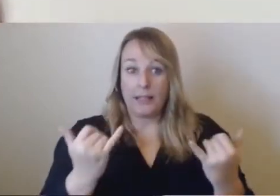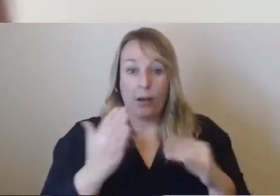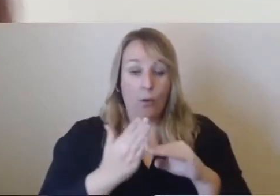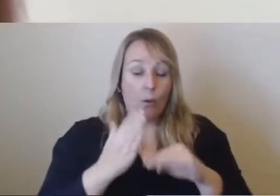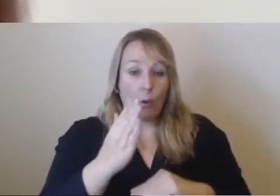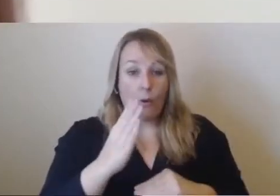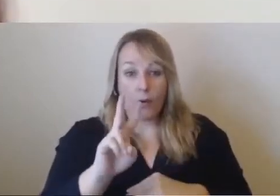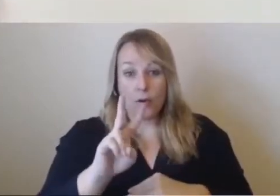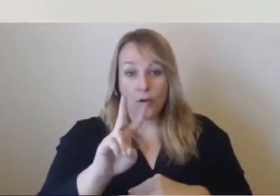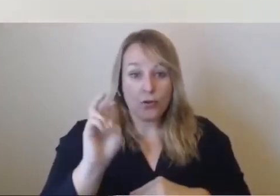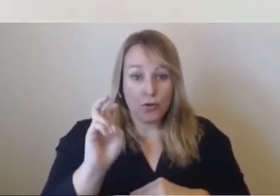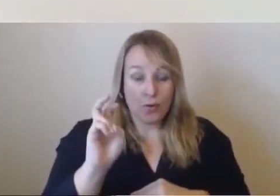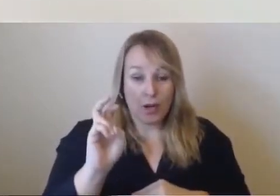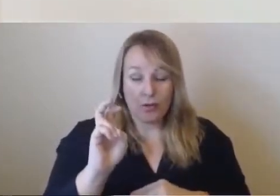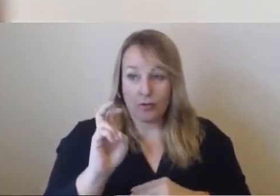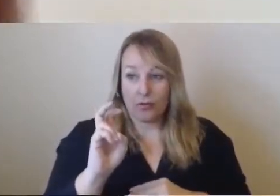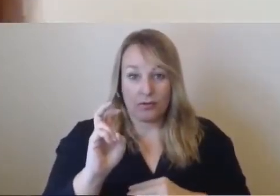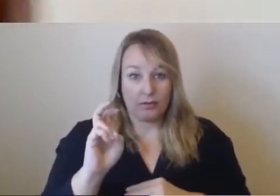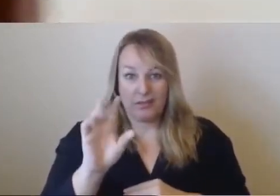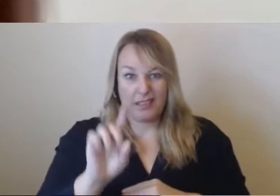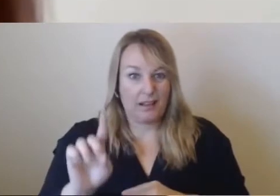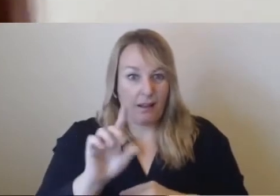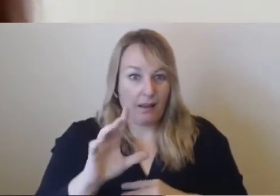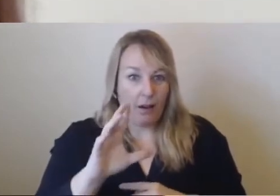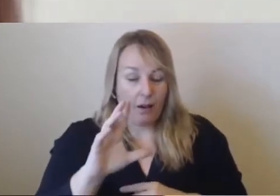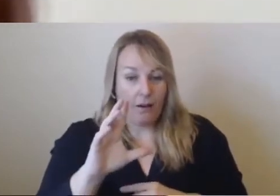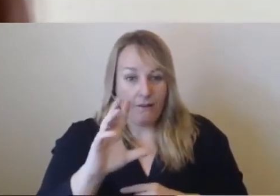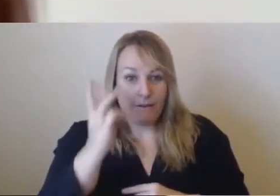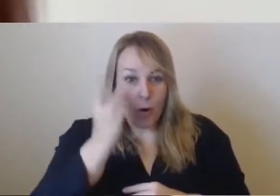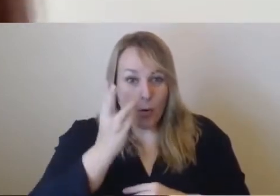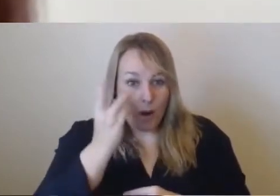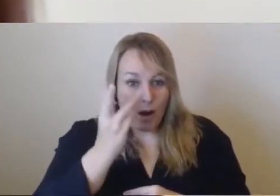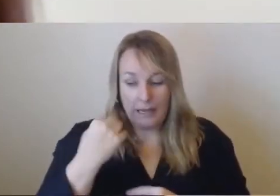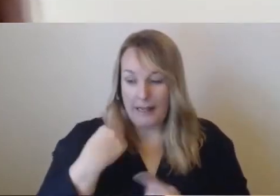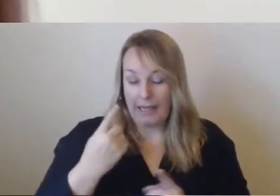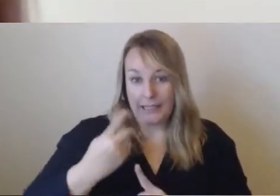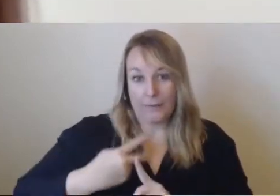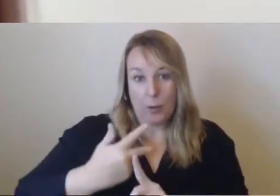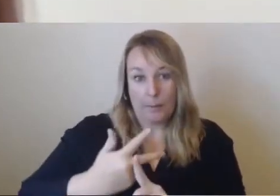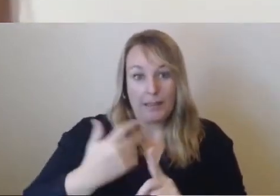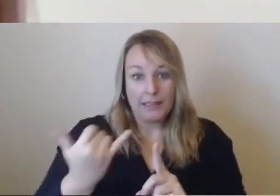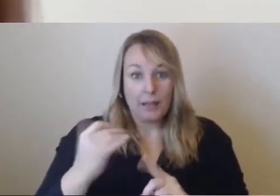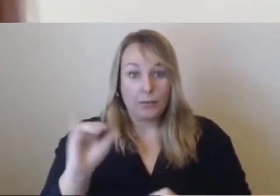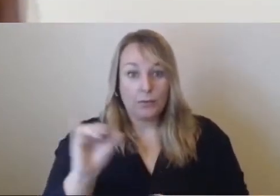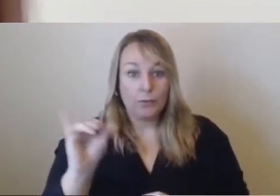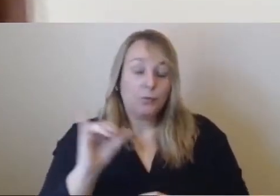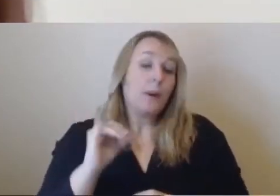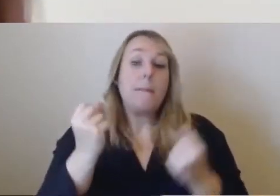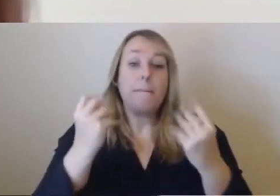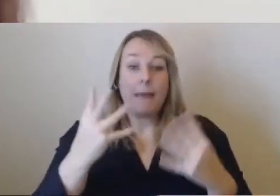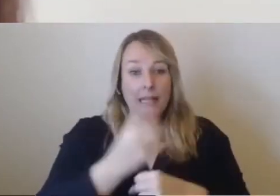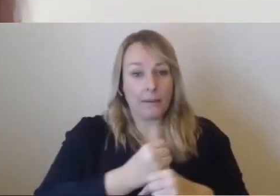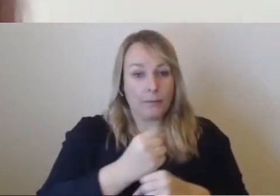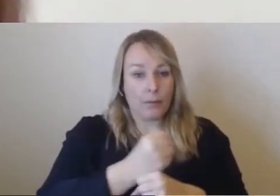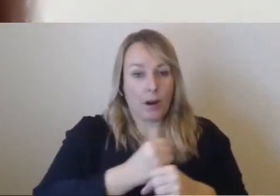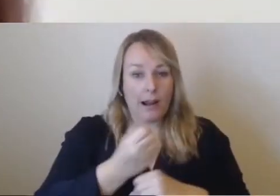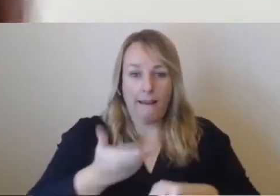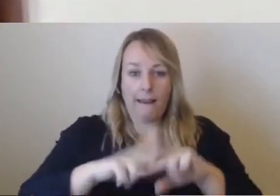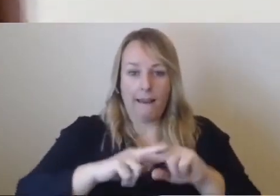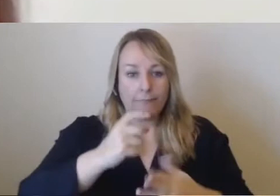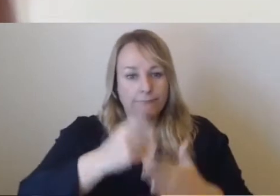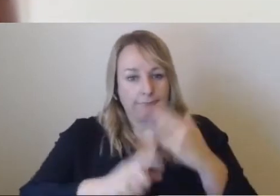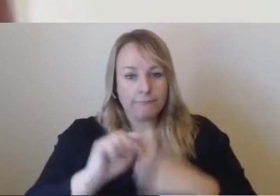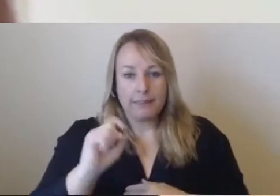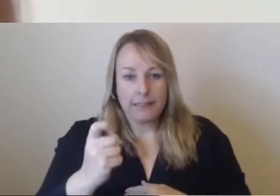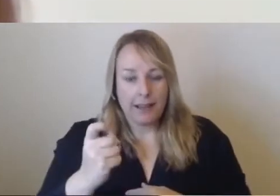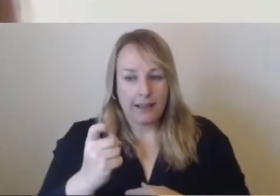200% tariff on wine, but over the last few months, you've had a number of products tariffed and over the last few years as